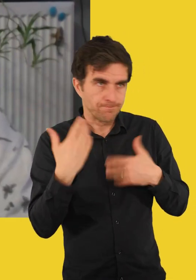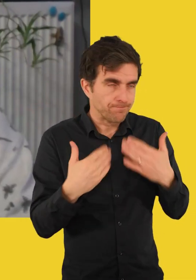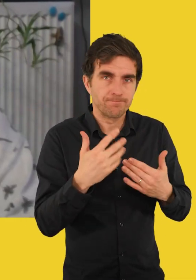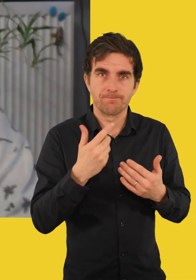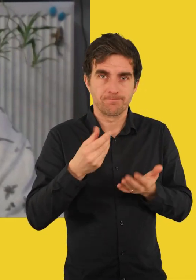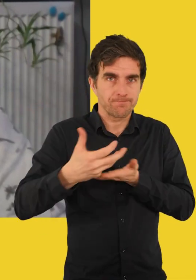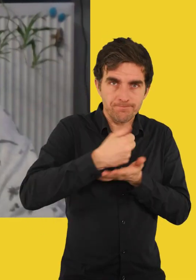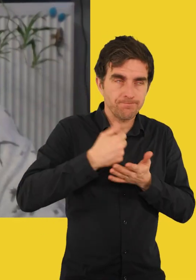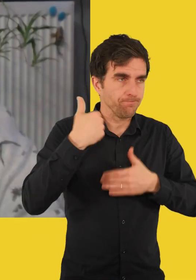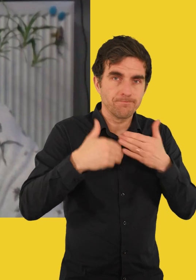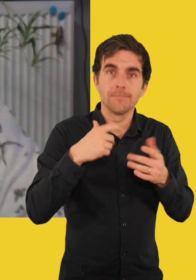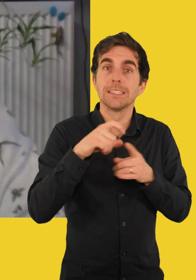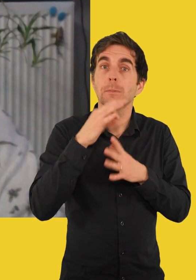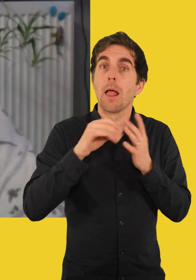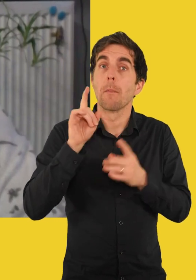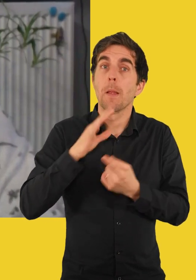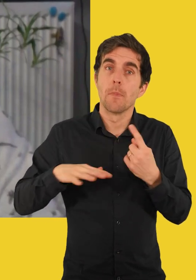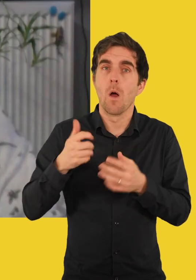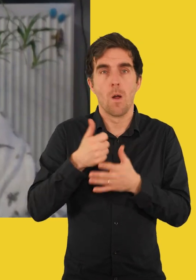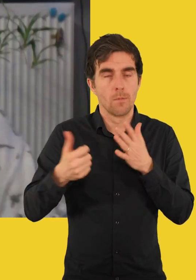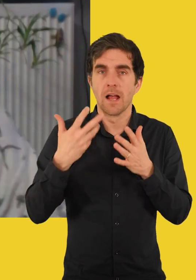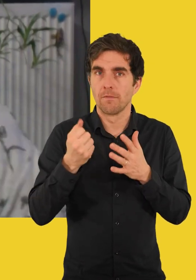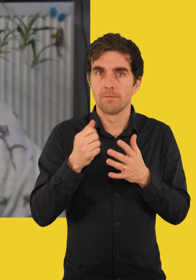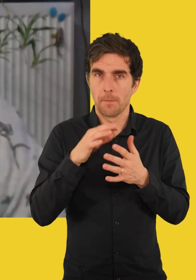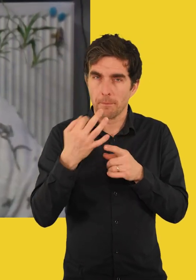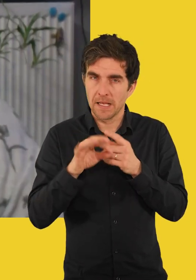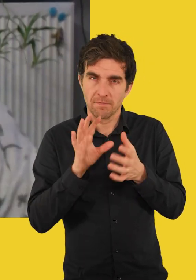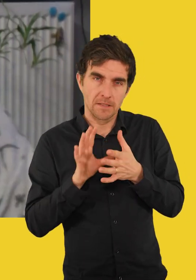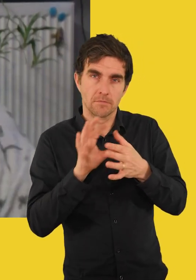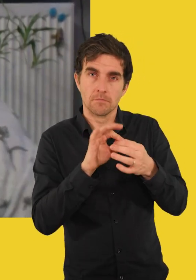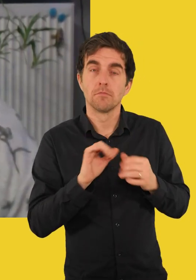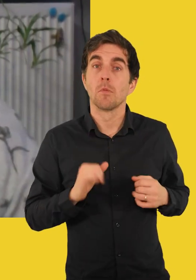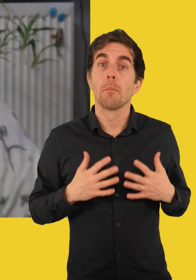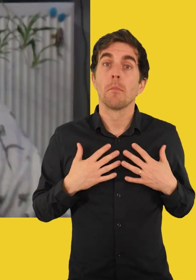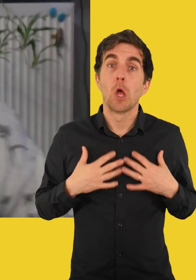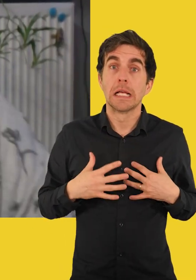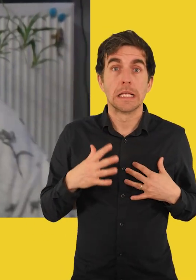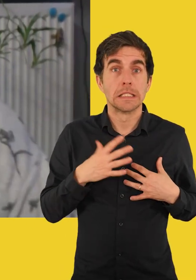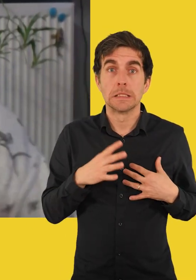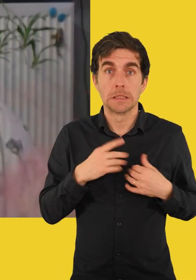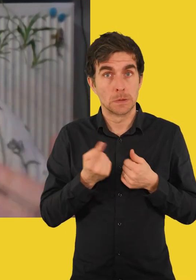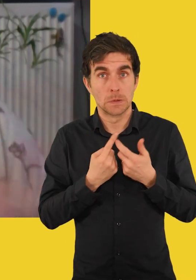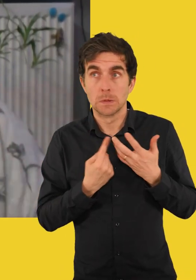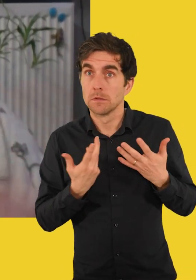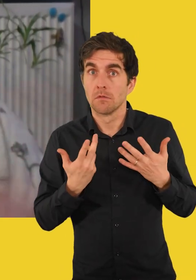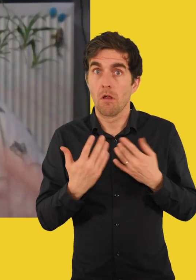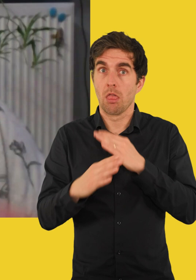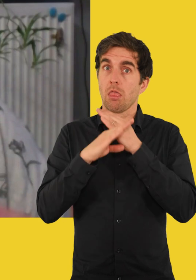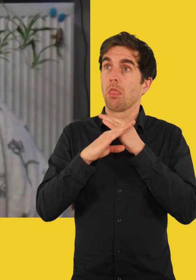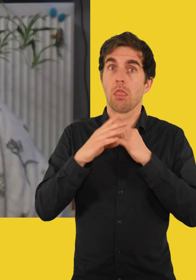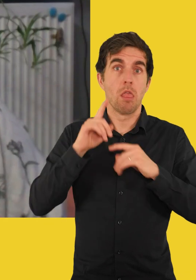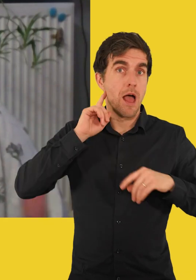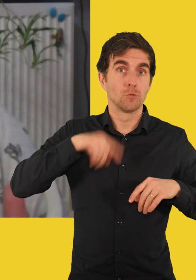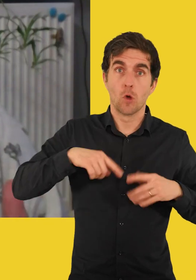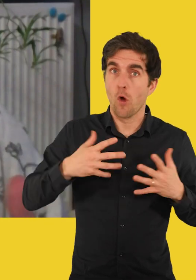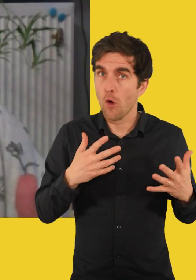communities often have quite a specific relationship to time. When your body's needs are less up for being ignored and